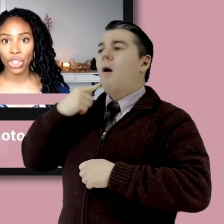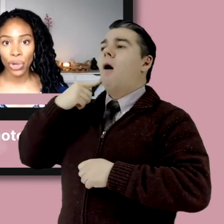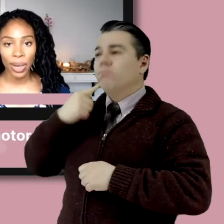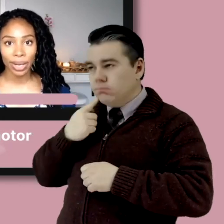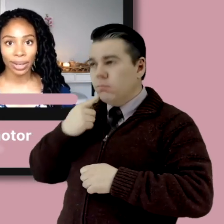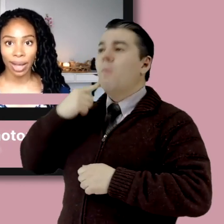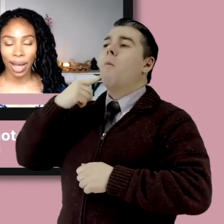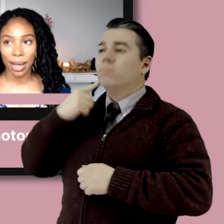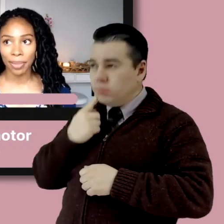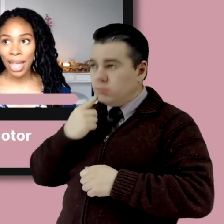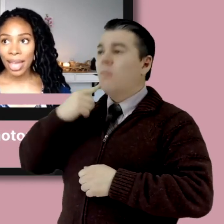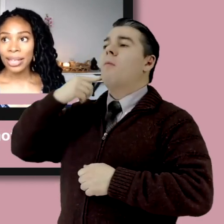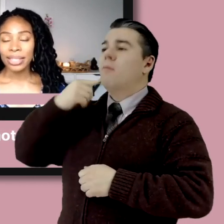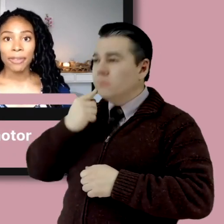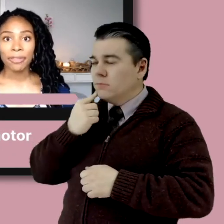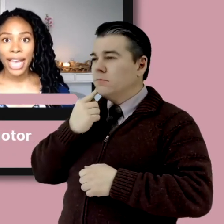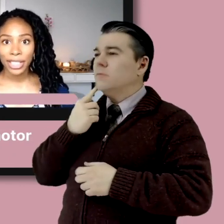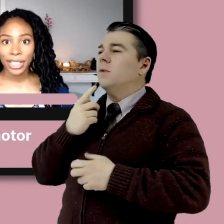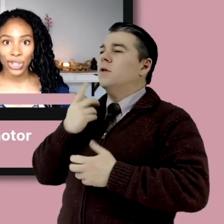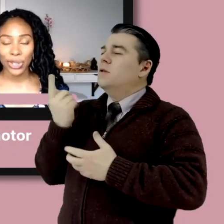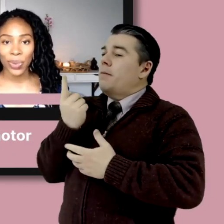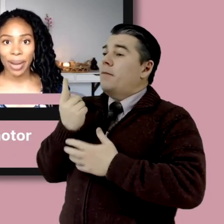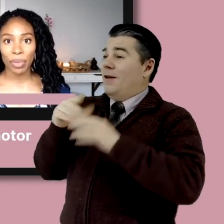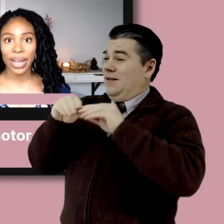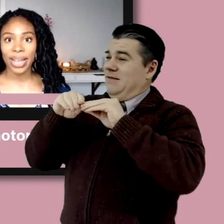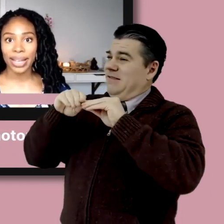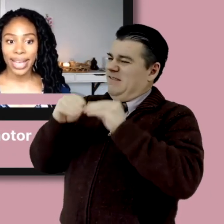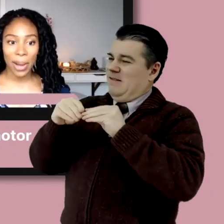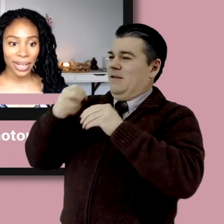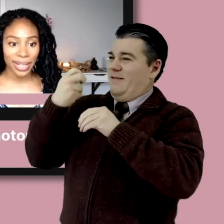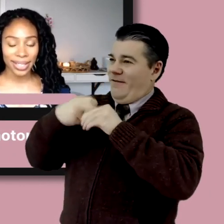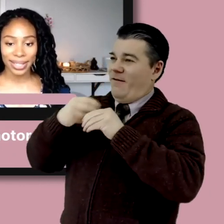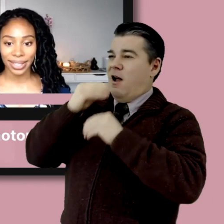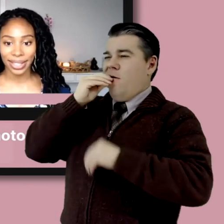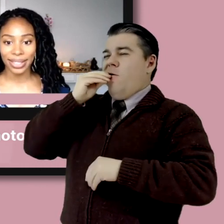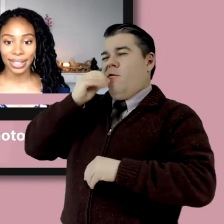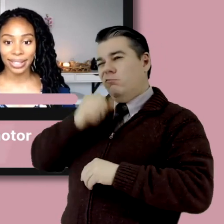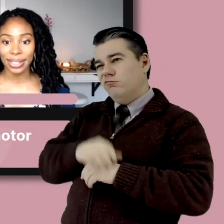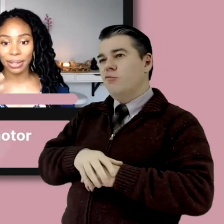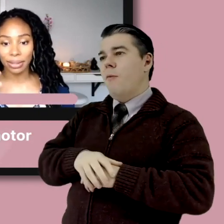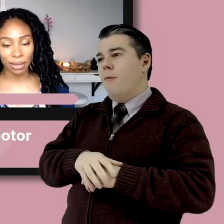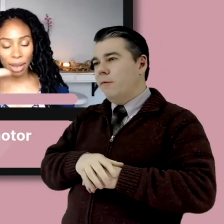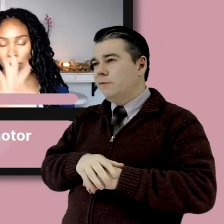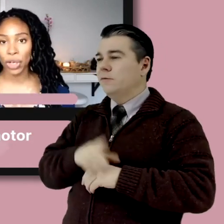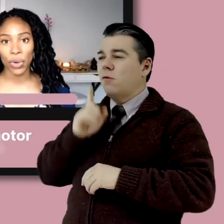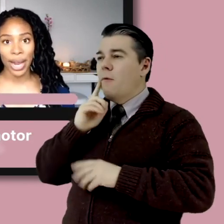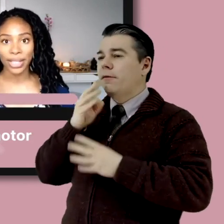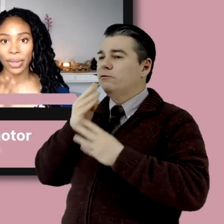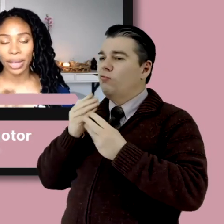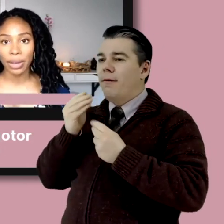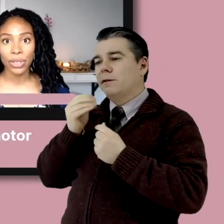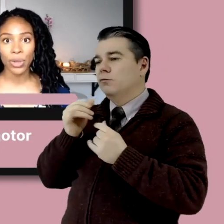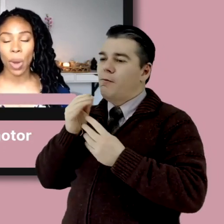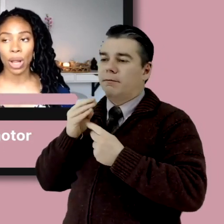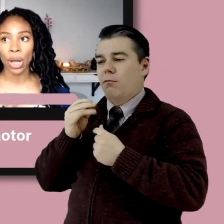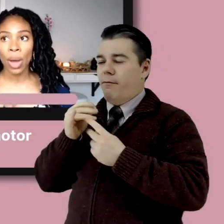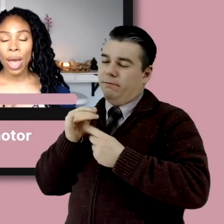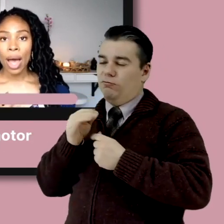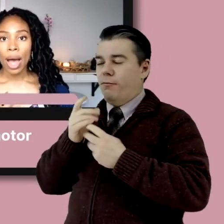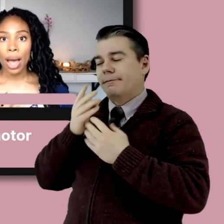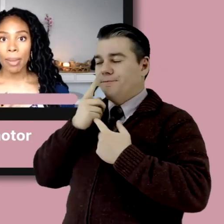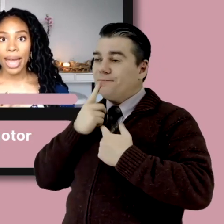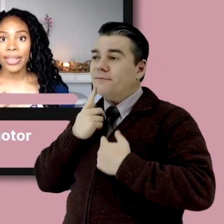or chewing tough textures, right? Breaking it down consistently to a puree so they could